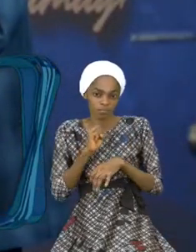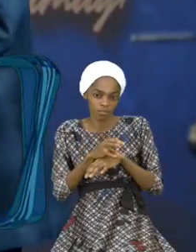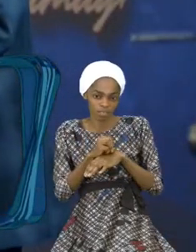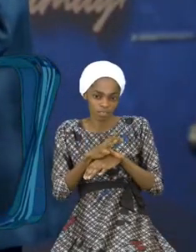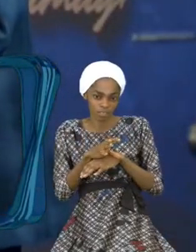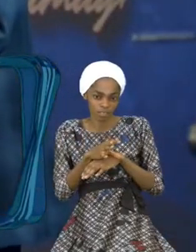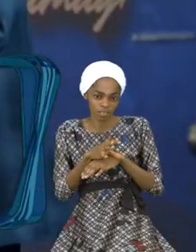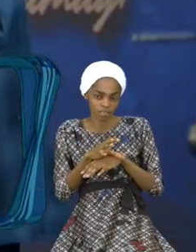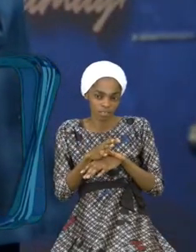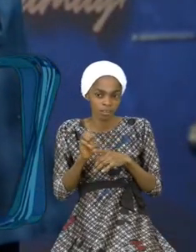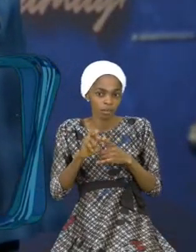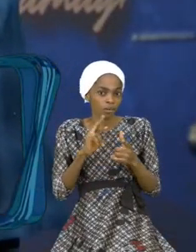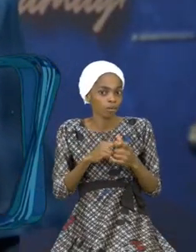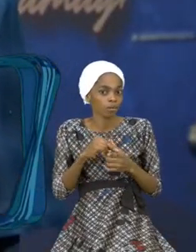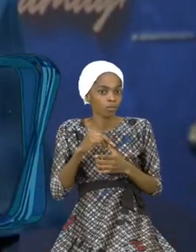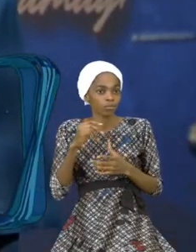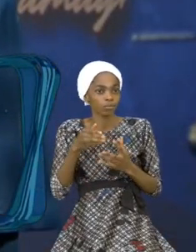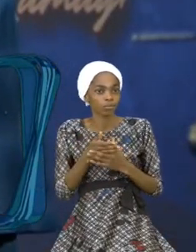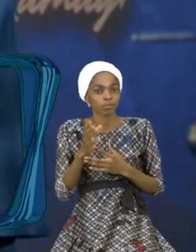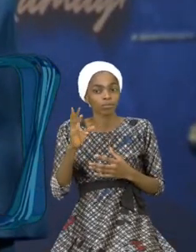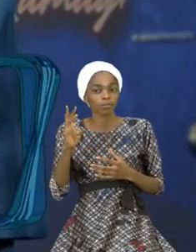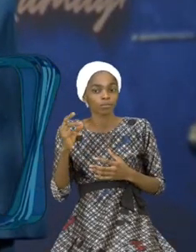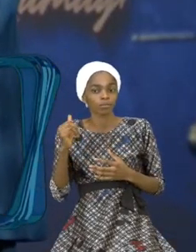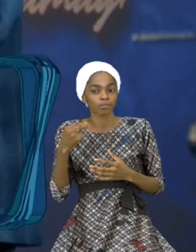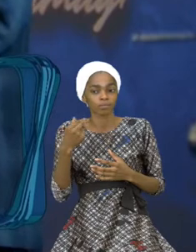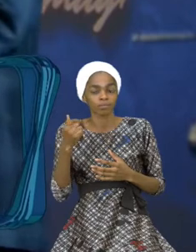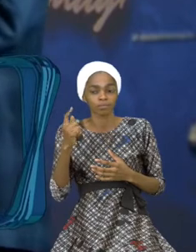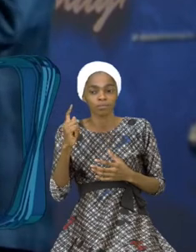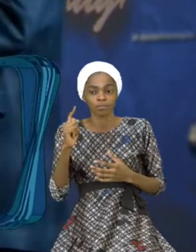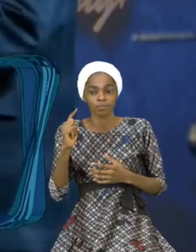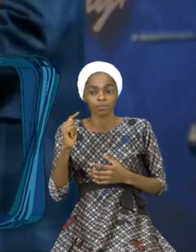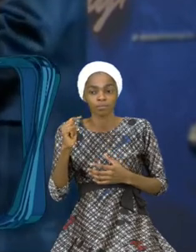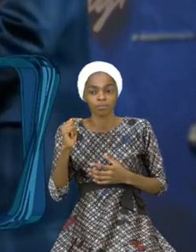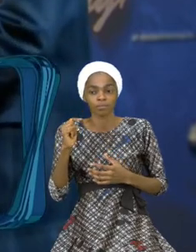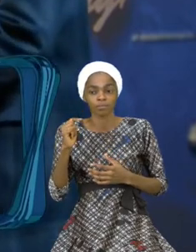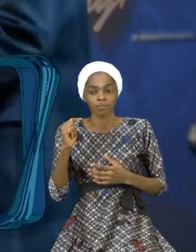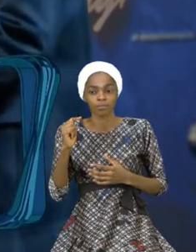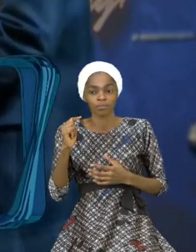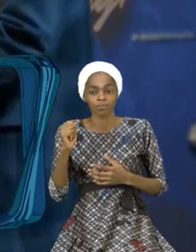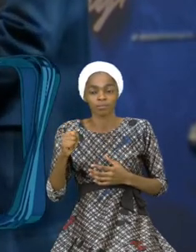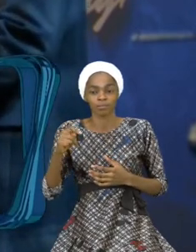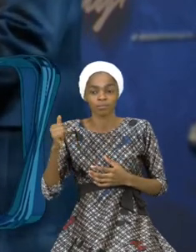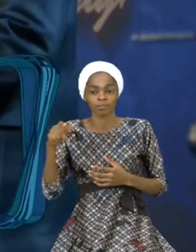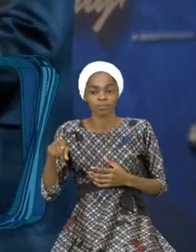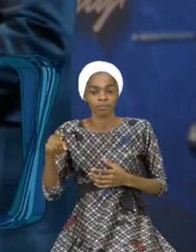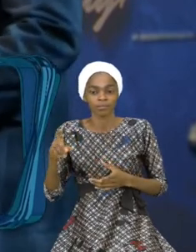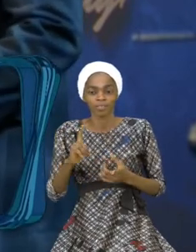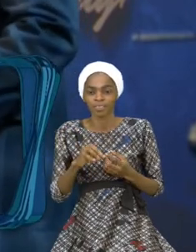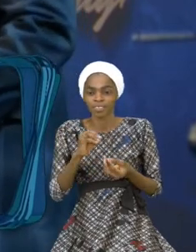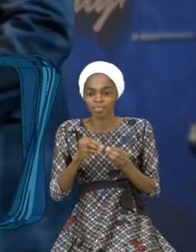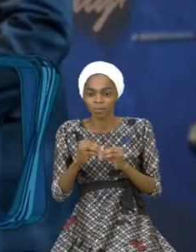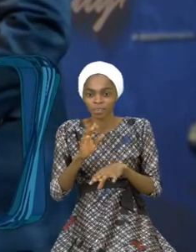or through what was up to the number going on on the screen right now the number